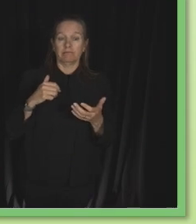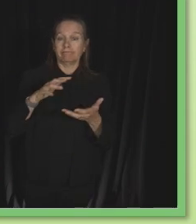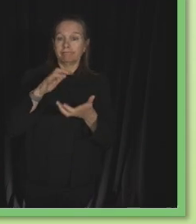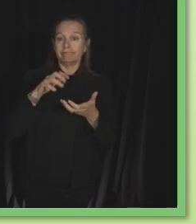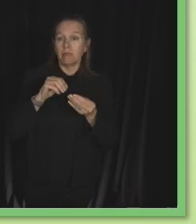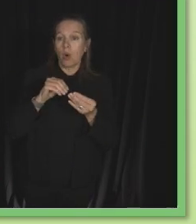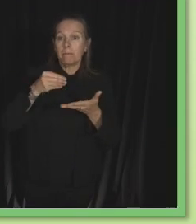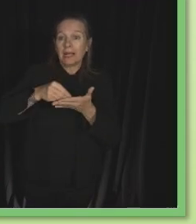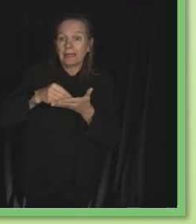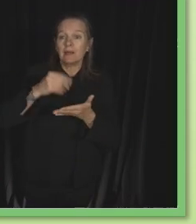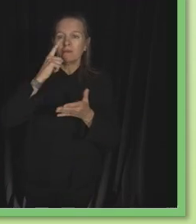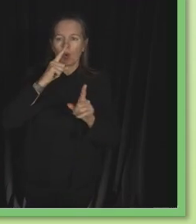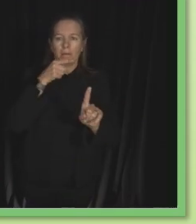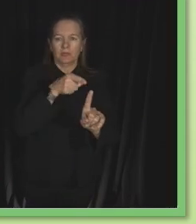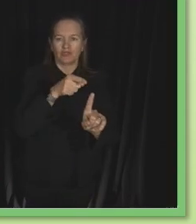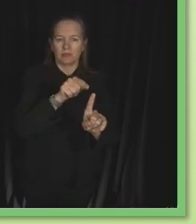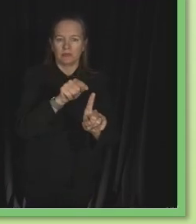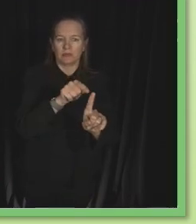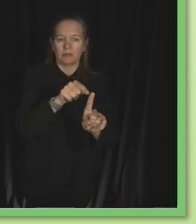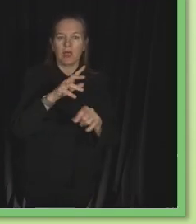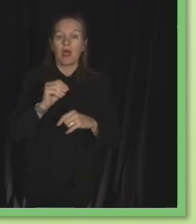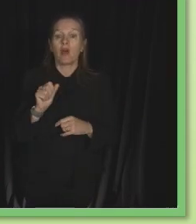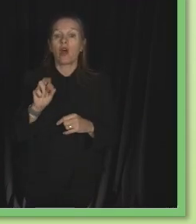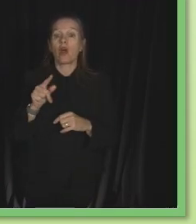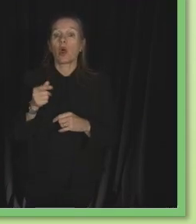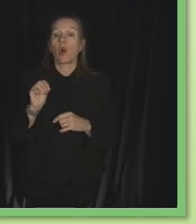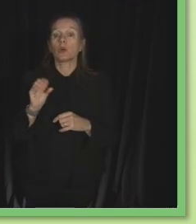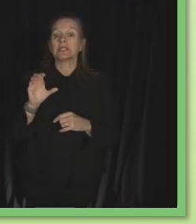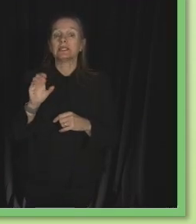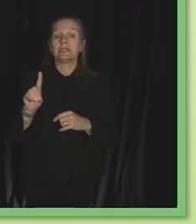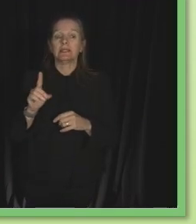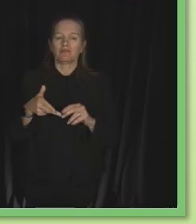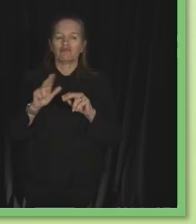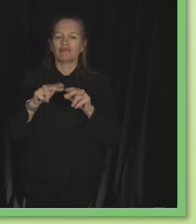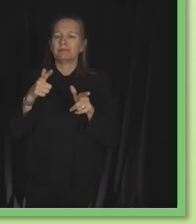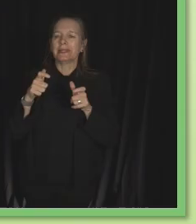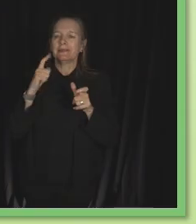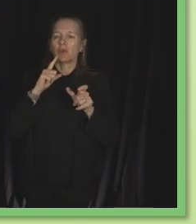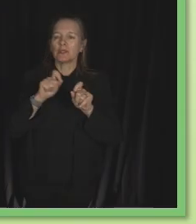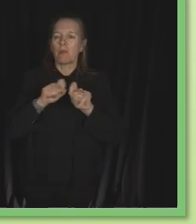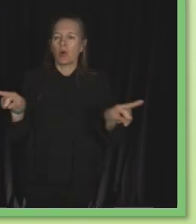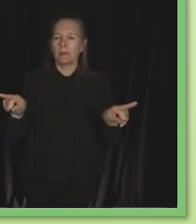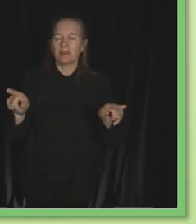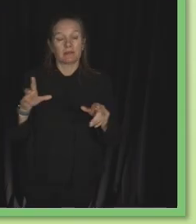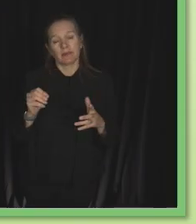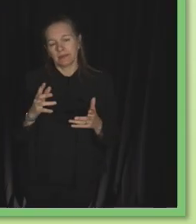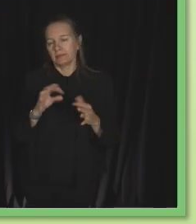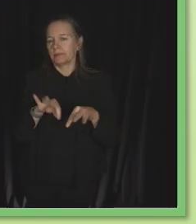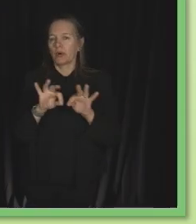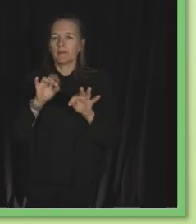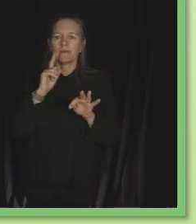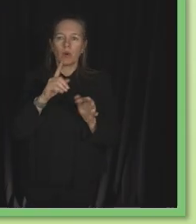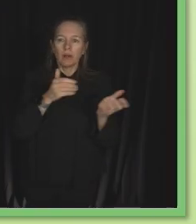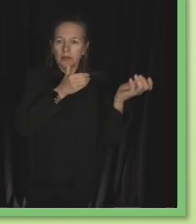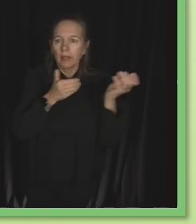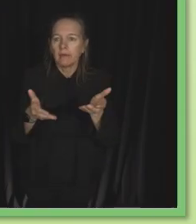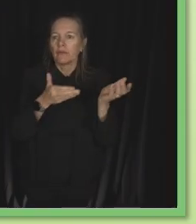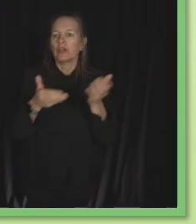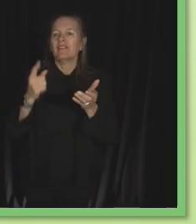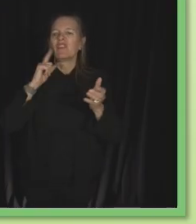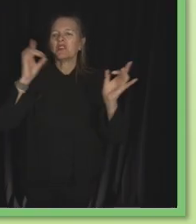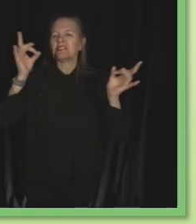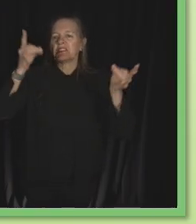is increasing our speed of deployment, which is critical when you're dealing with time-sensitive matters like blood delivery and disaster